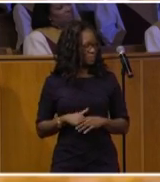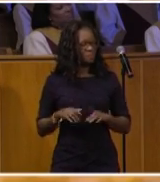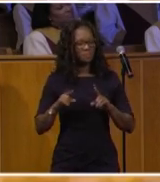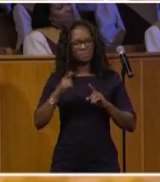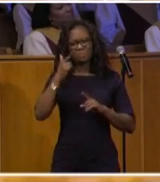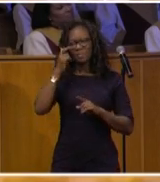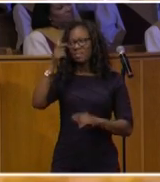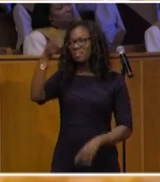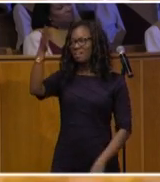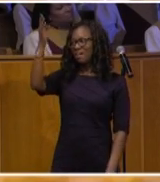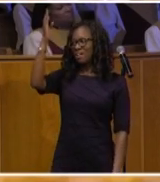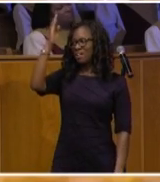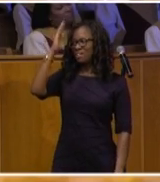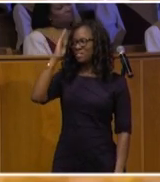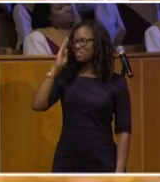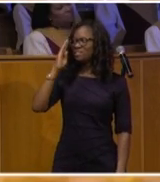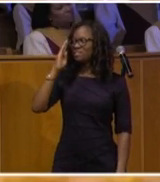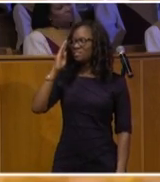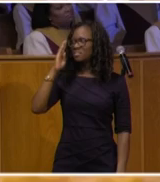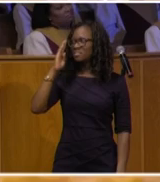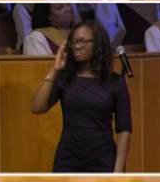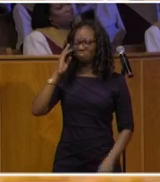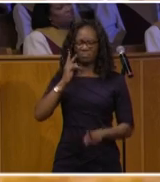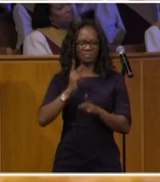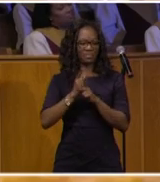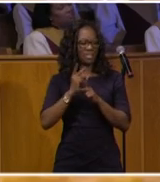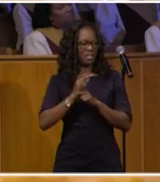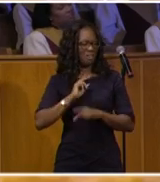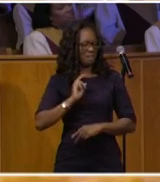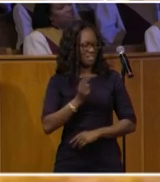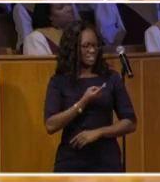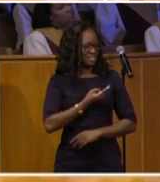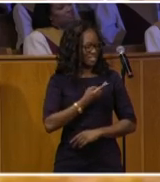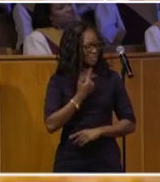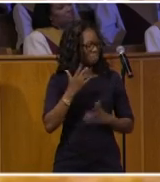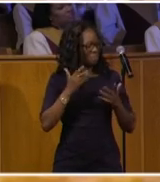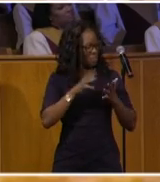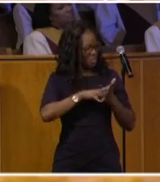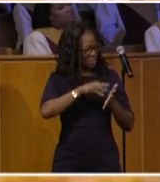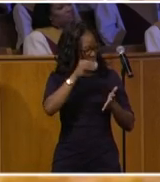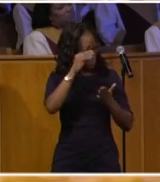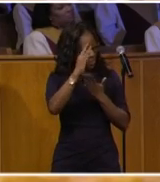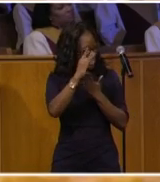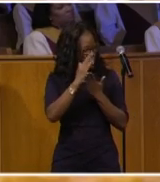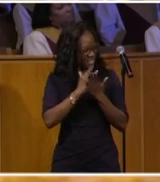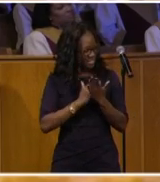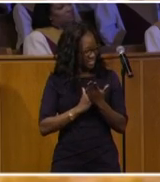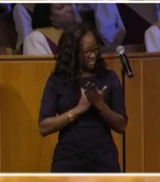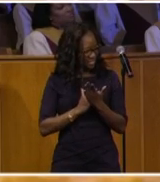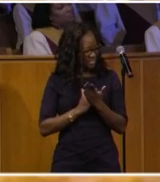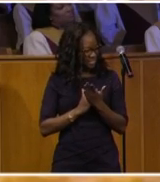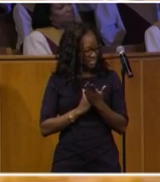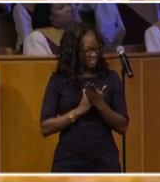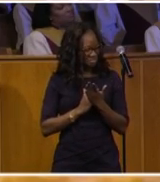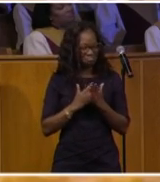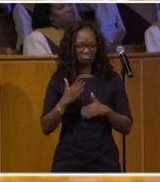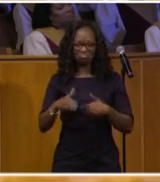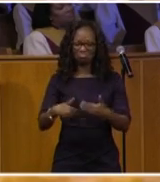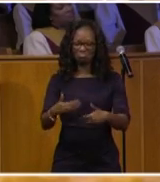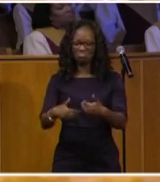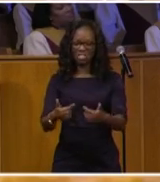God is watching out for us. You learn these lessons as you go on.